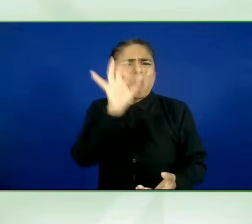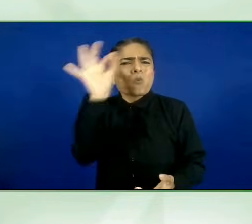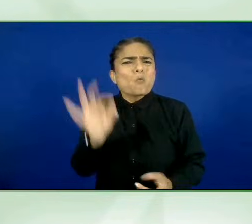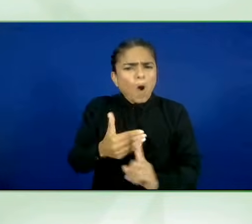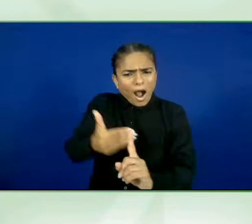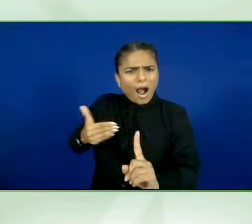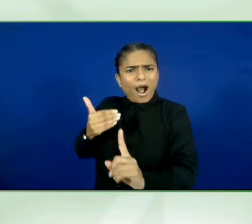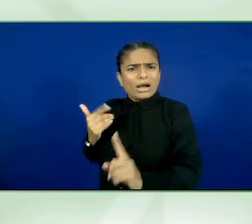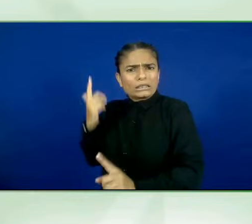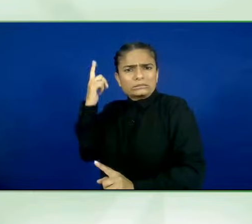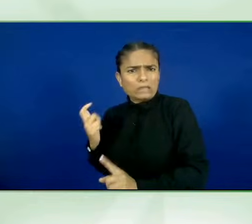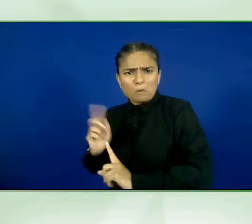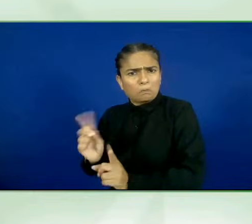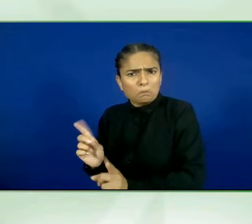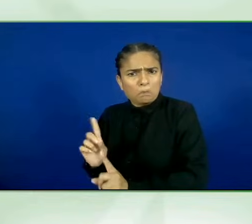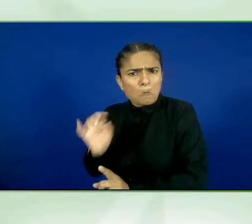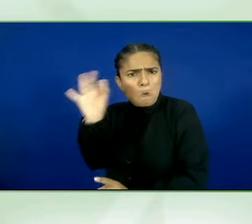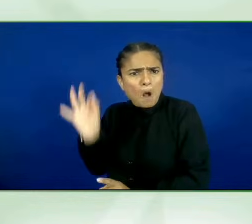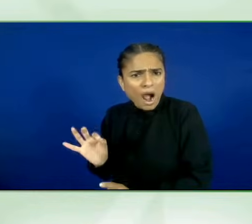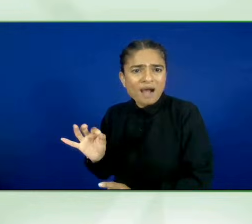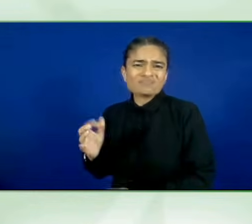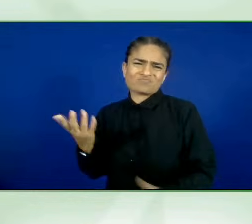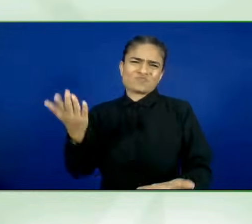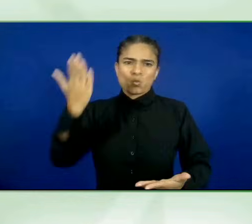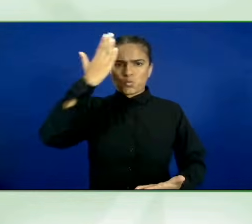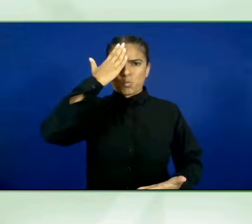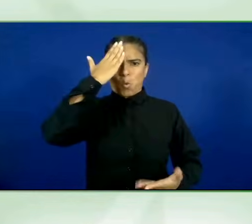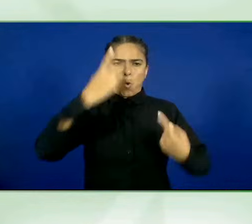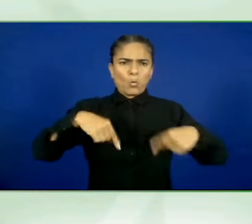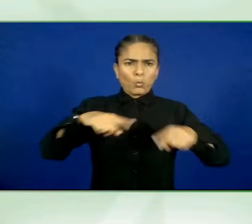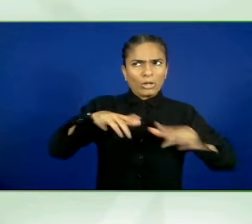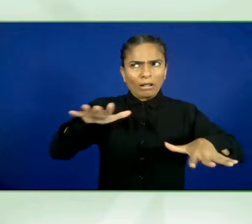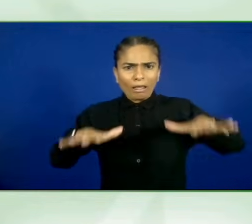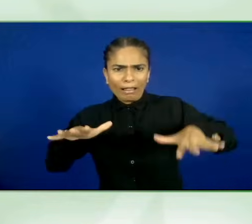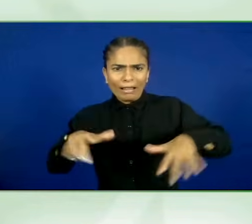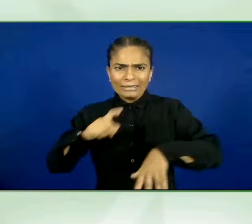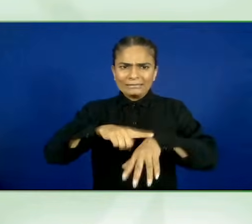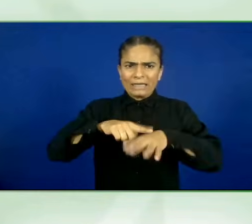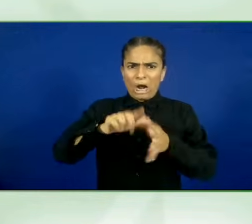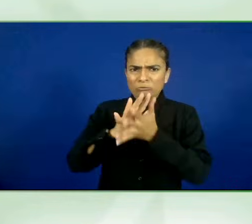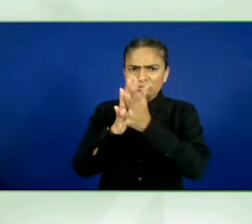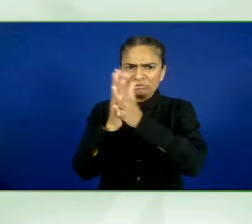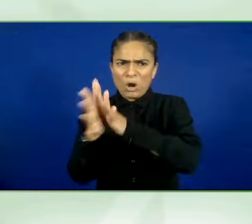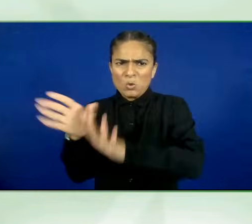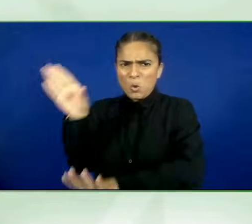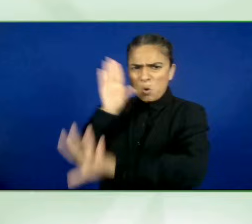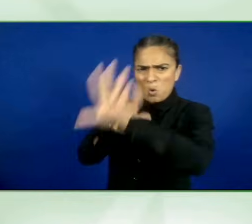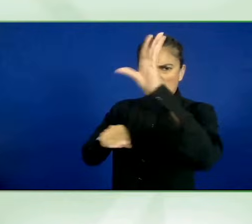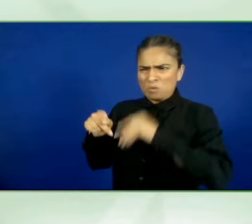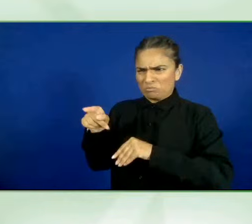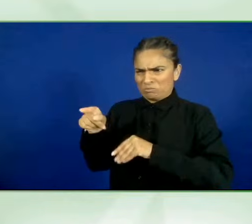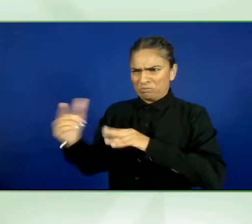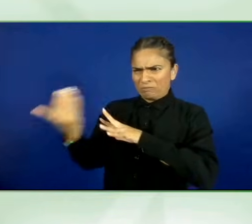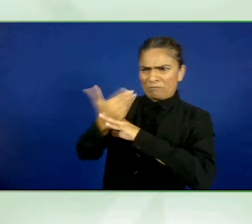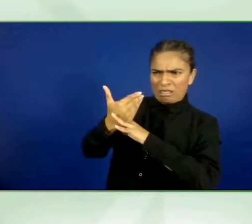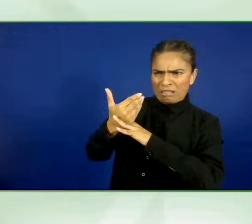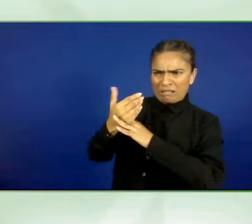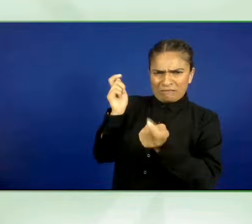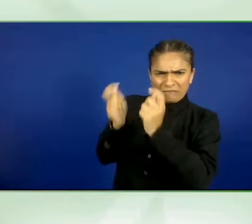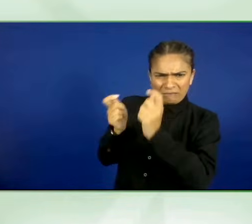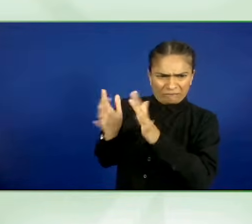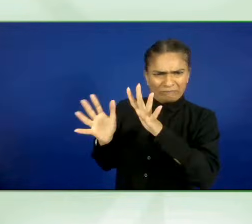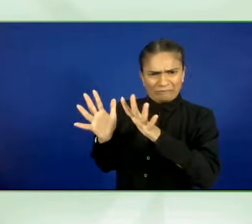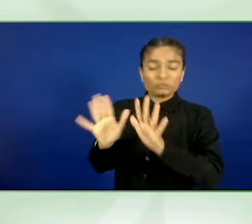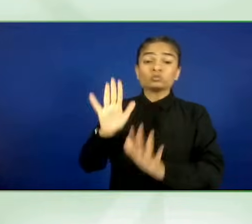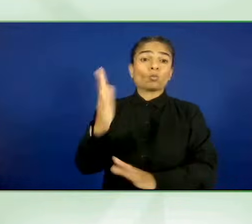evolving and learning curve. Back when I started in 2018, a lot of production houses did not know how does a blind